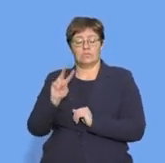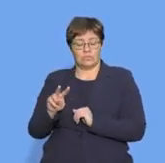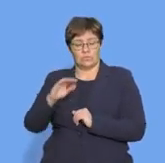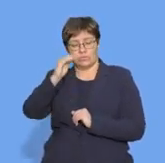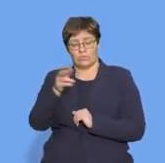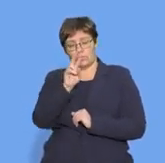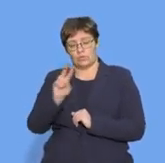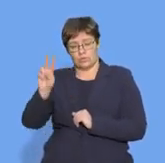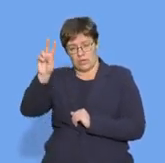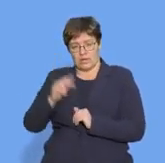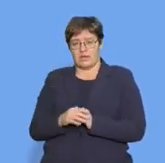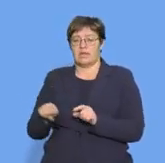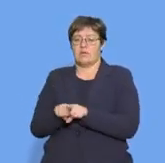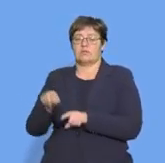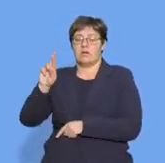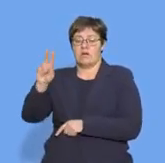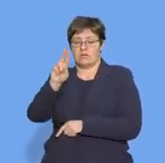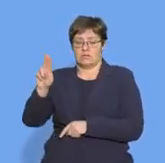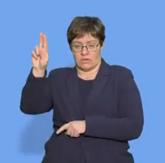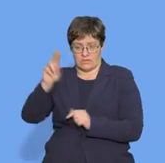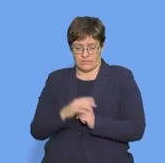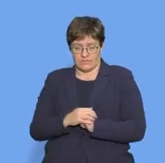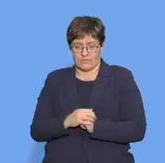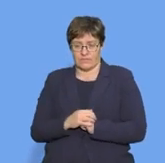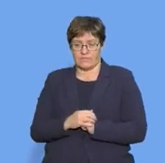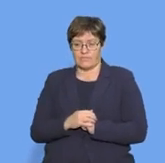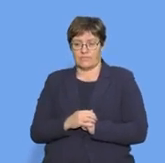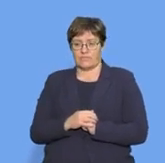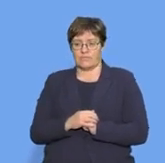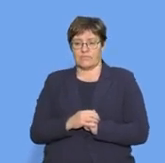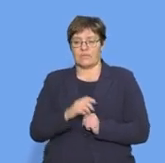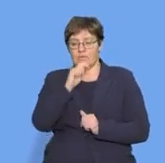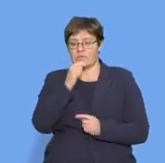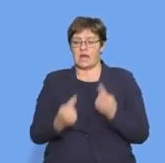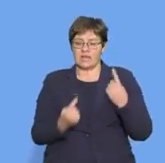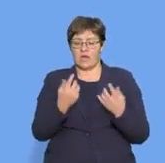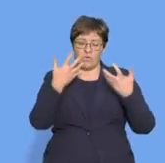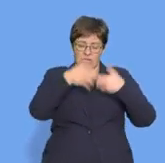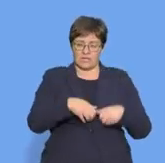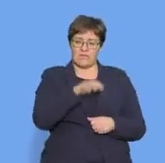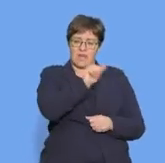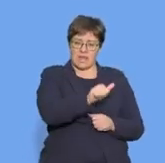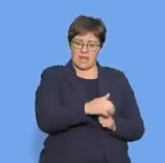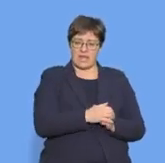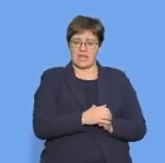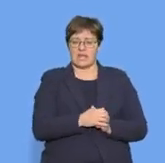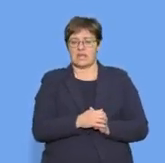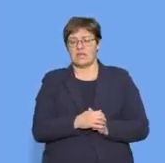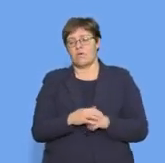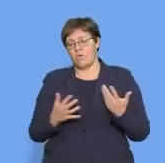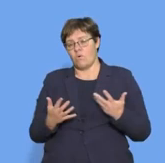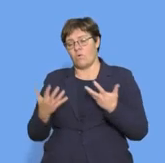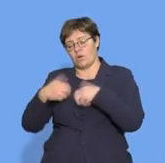minus 2 all squared is equals to r squared. And then we use either the coordinates of A or